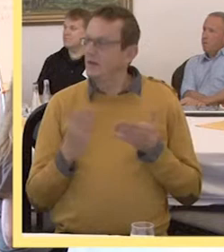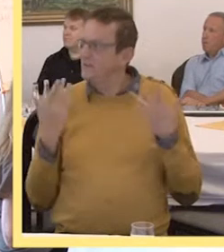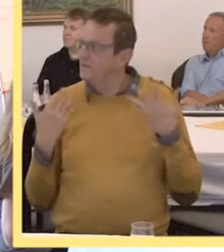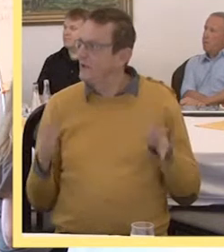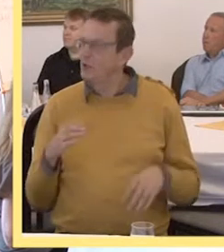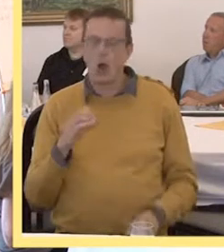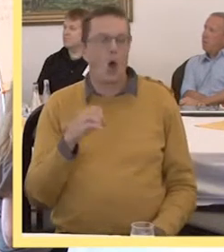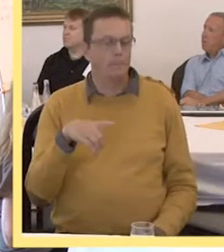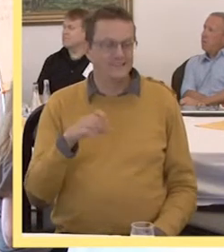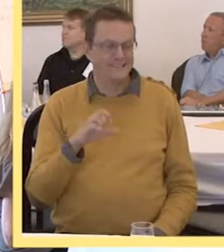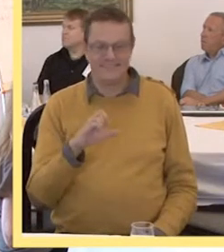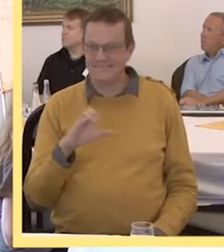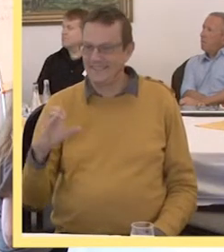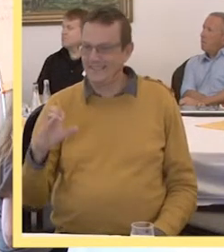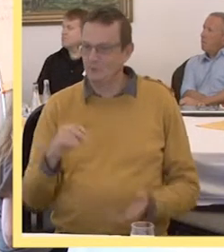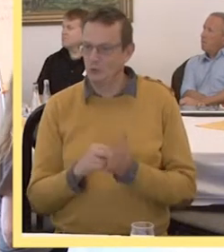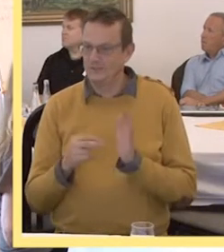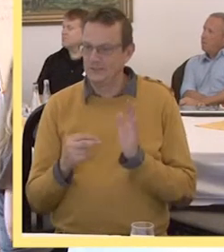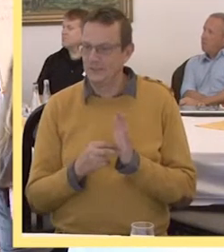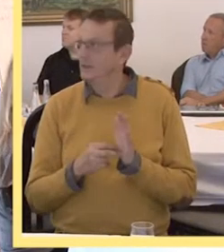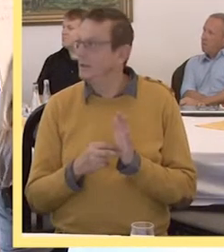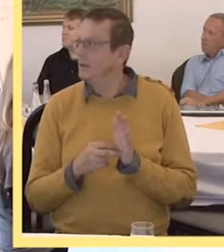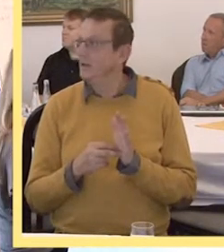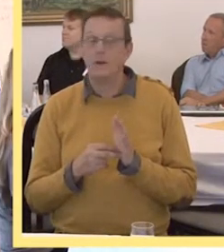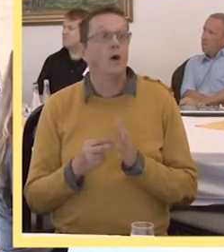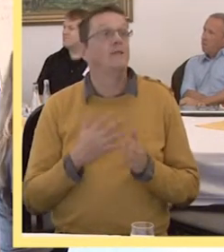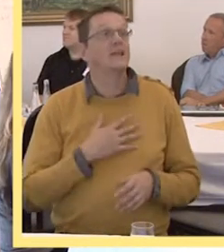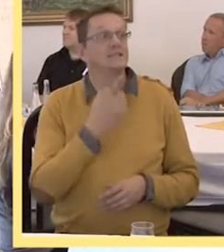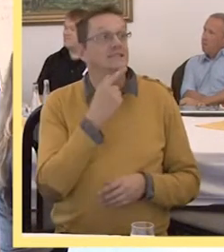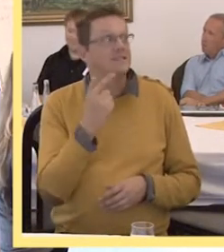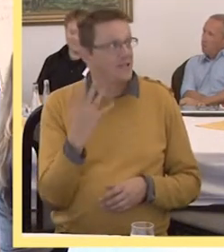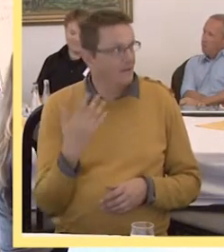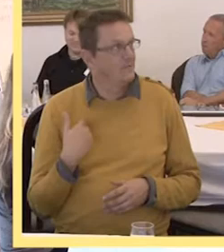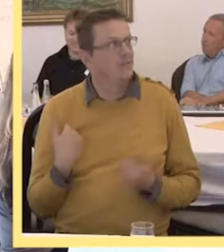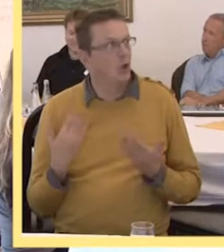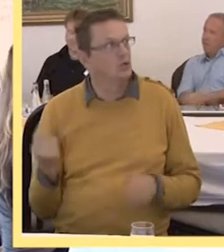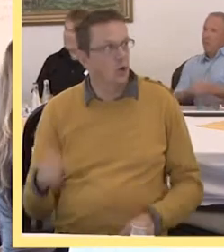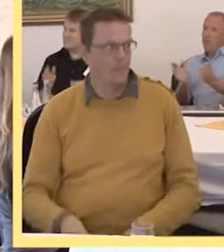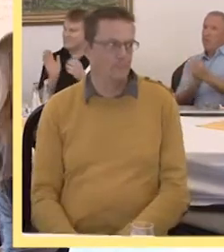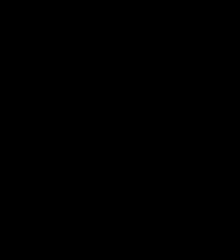Upstage project, and I would like to say thank you for your attention.